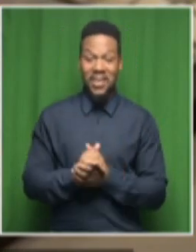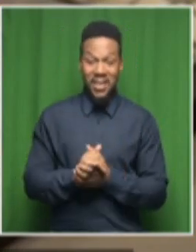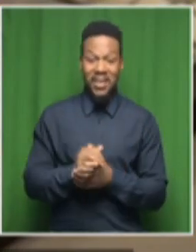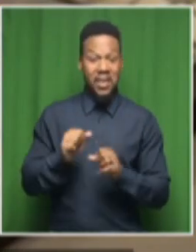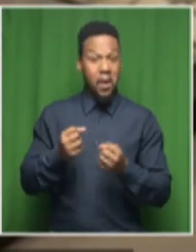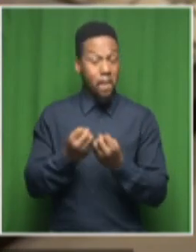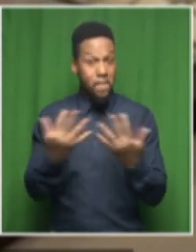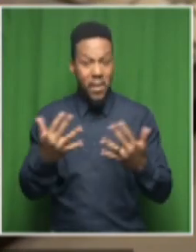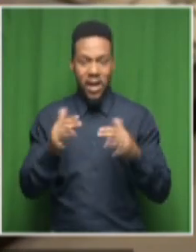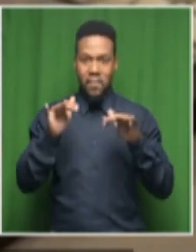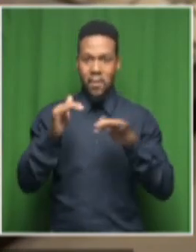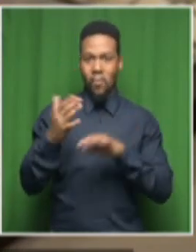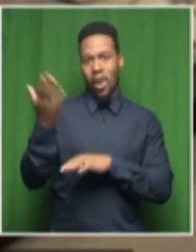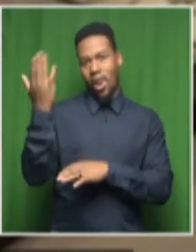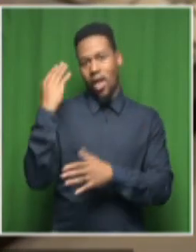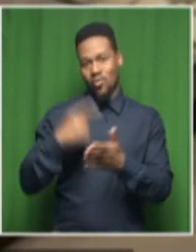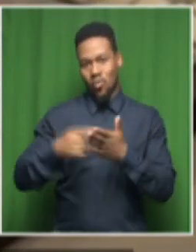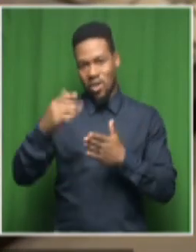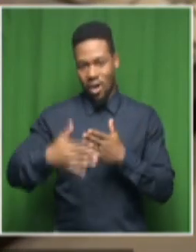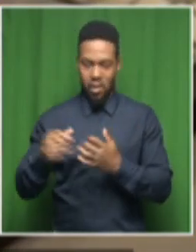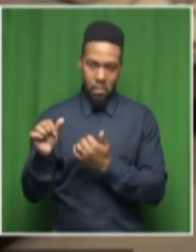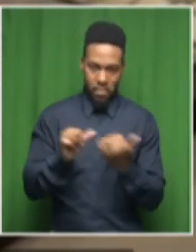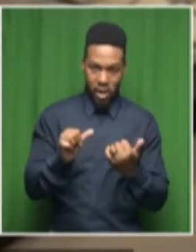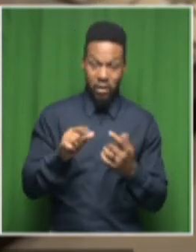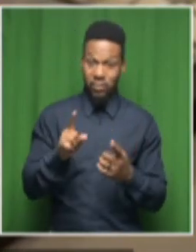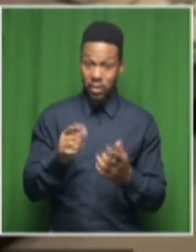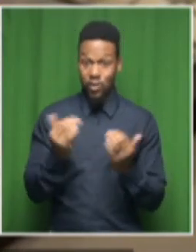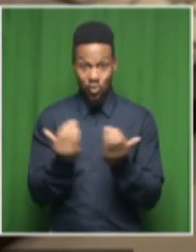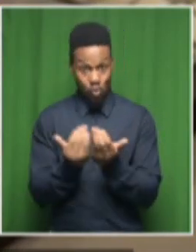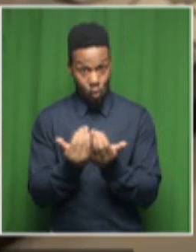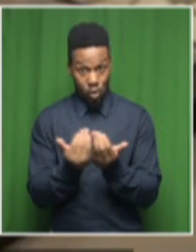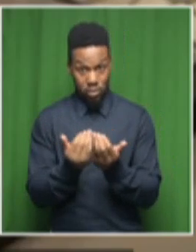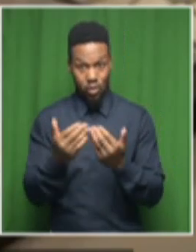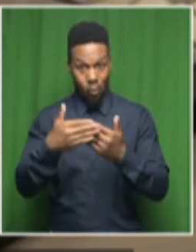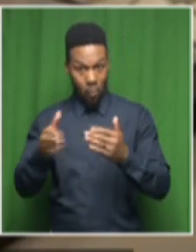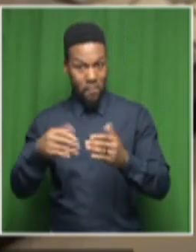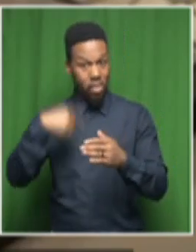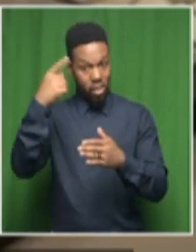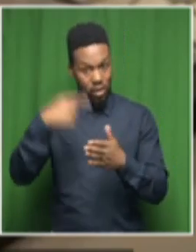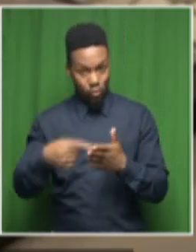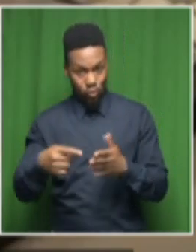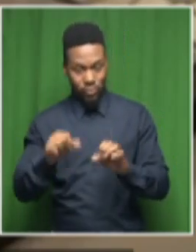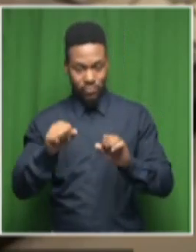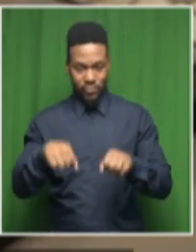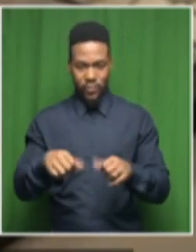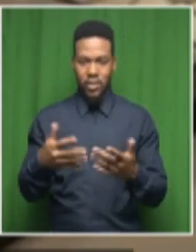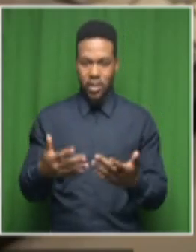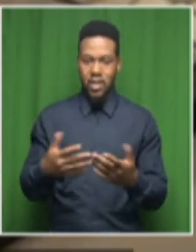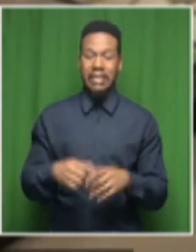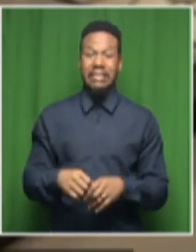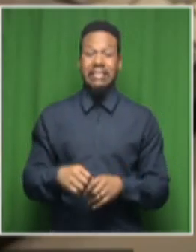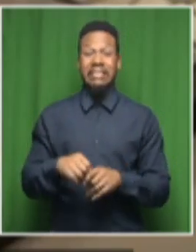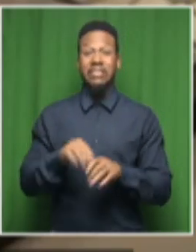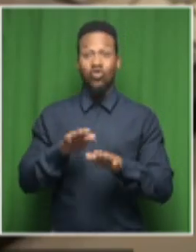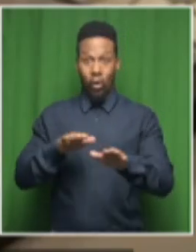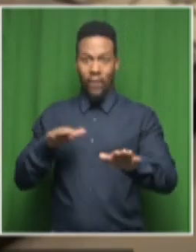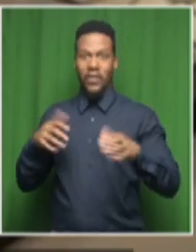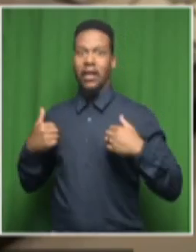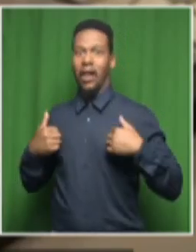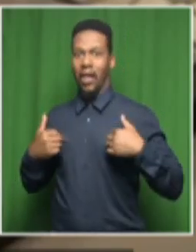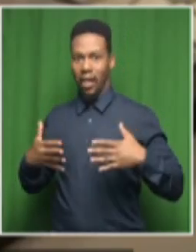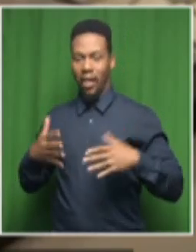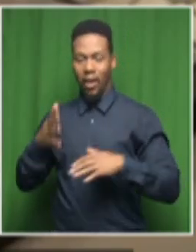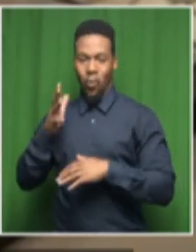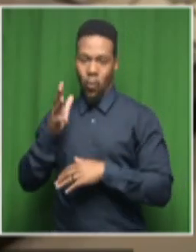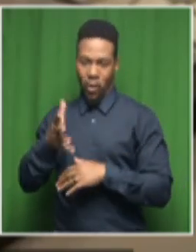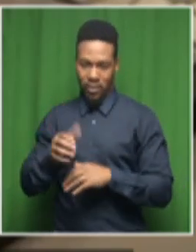lot of people came back last weekend, and of course, schools go back next week as well. So that's when we'll really get into the cut and thrust of what you might remember